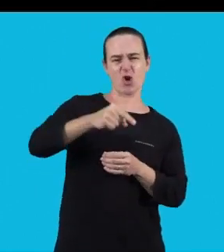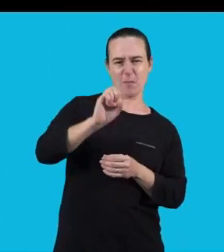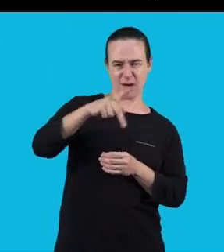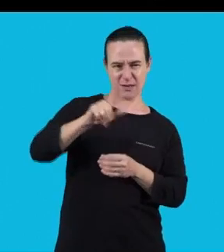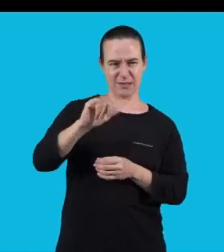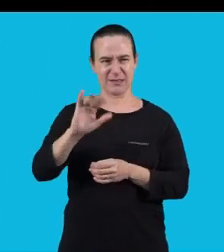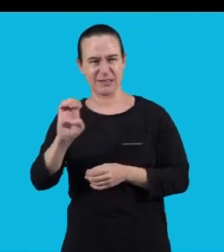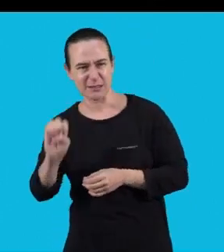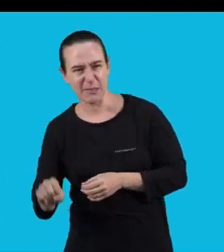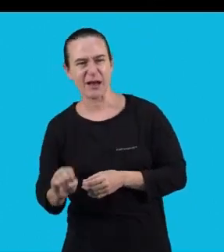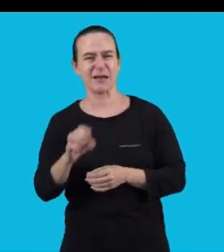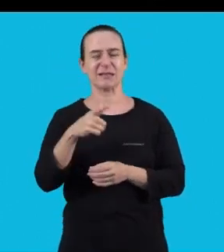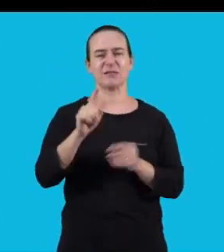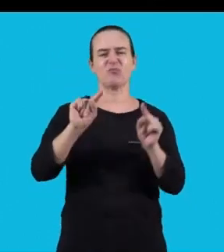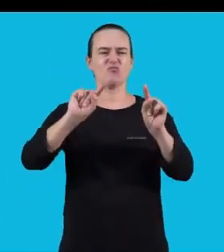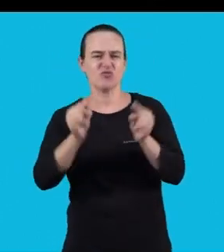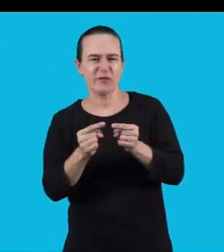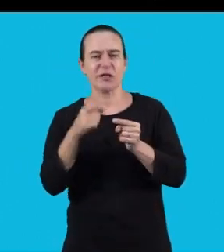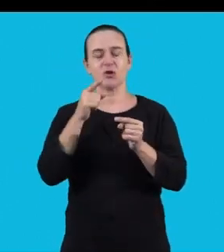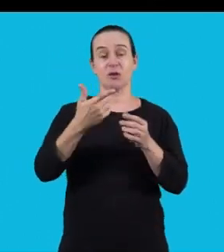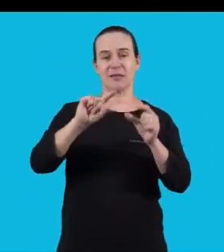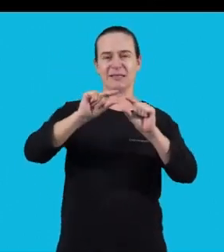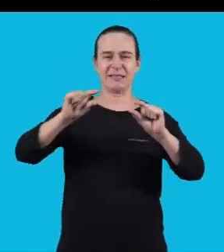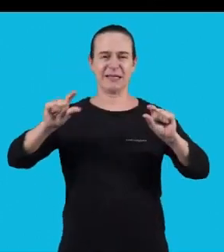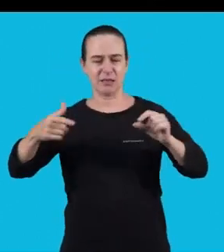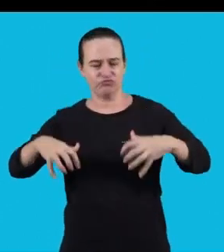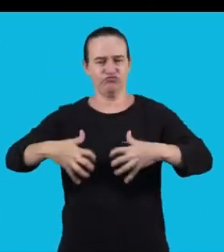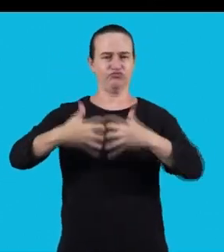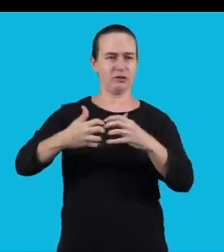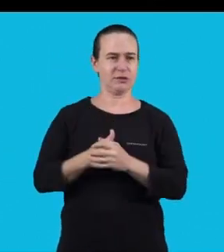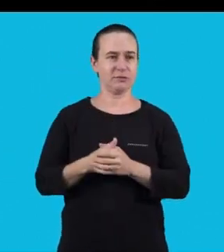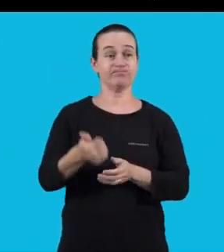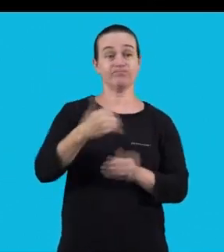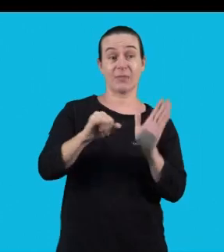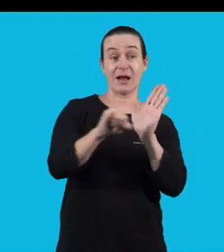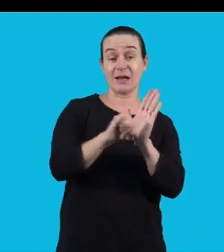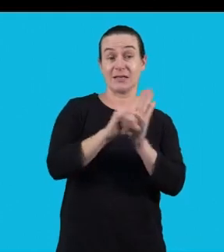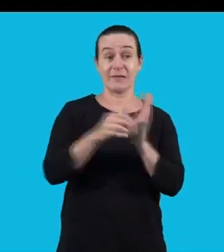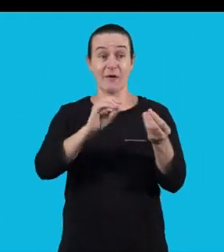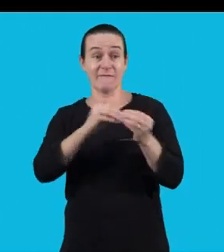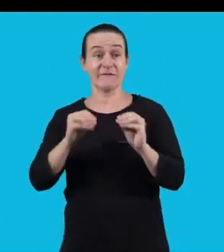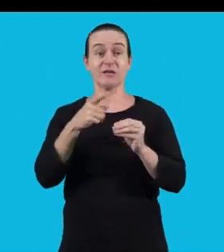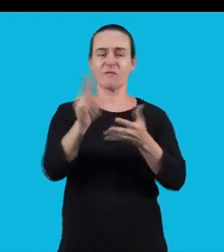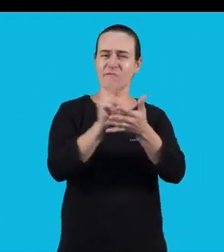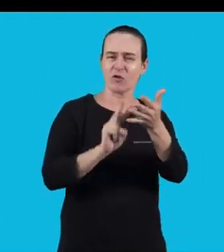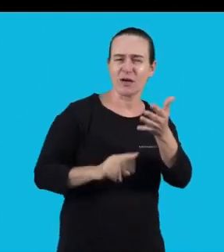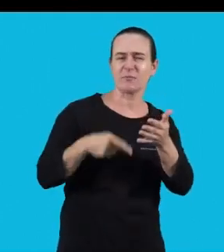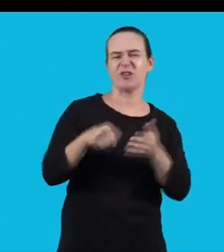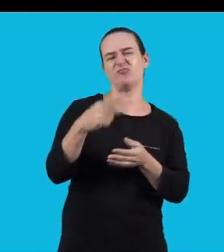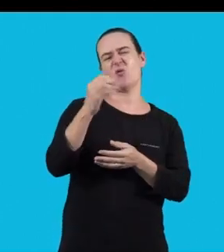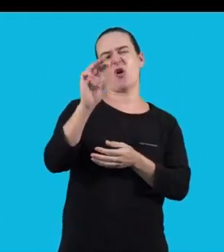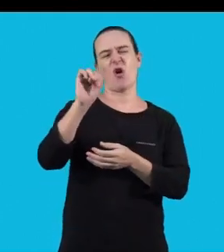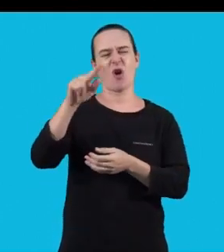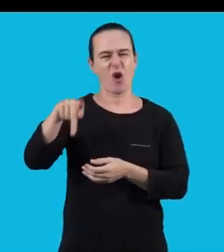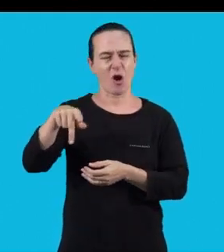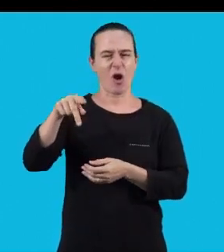and sentence synthesis. Identifying and correcting or answering vocabulary-related questions on